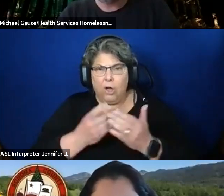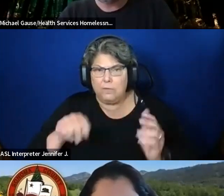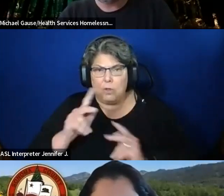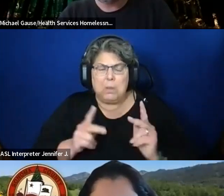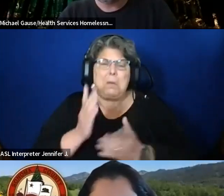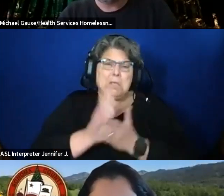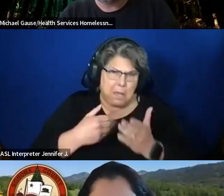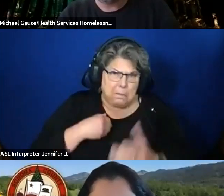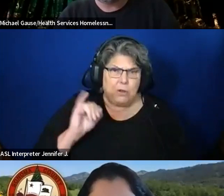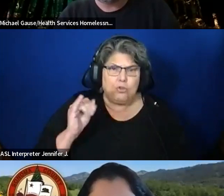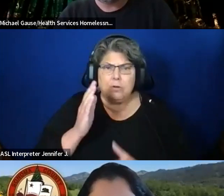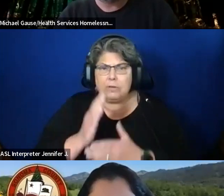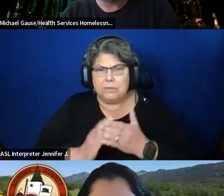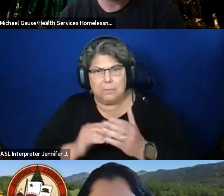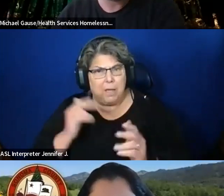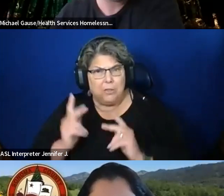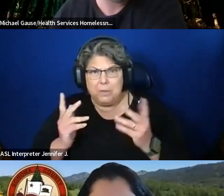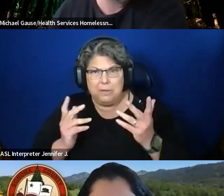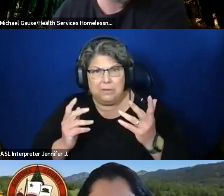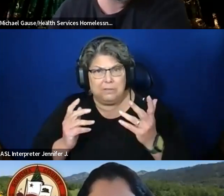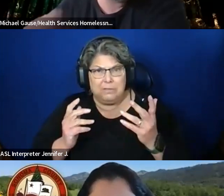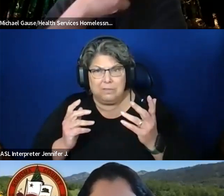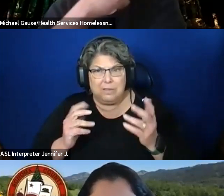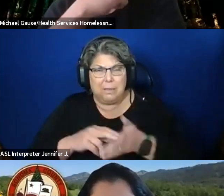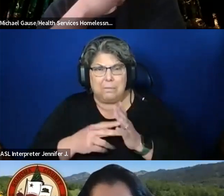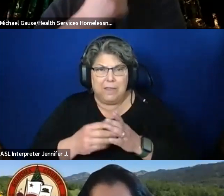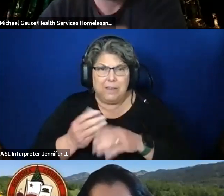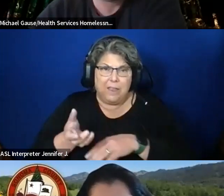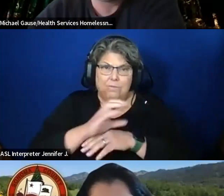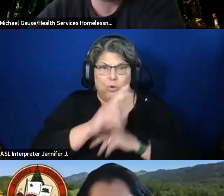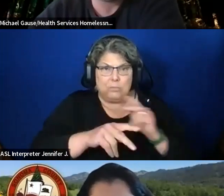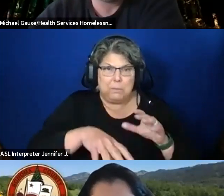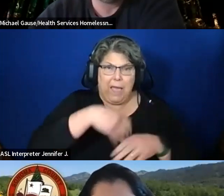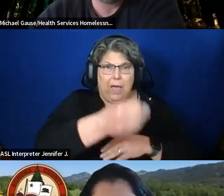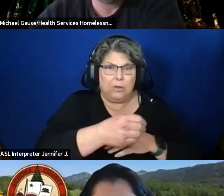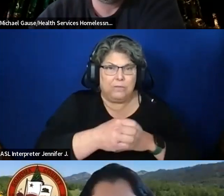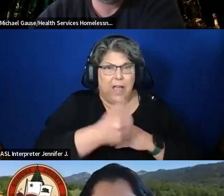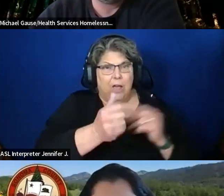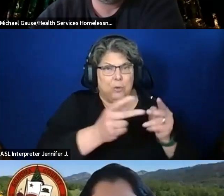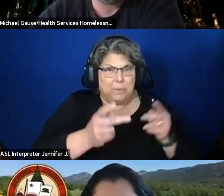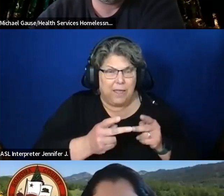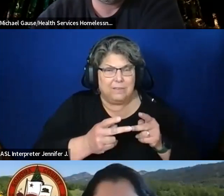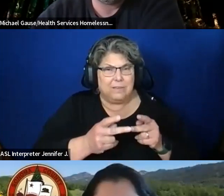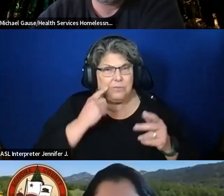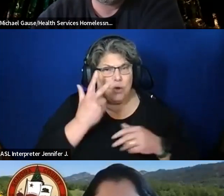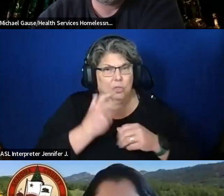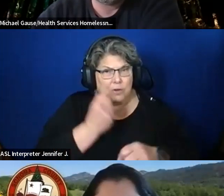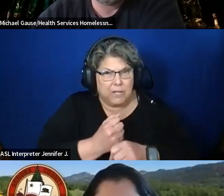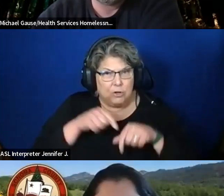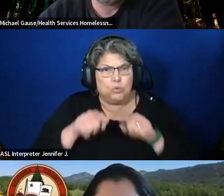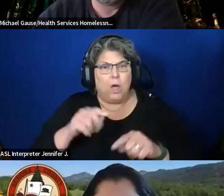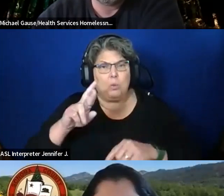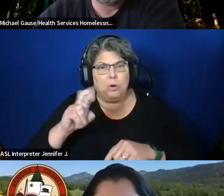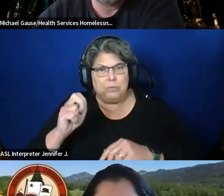with insurance, some others, or of means, also pushed other people out of those places for 3 years in a rebuild process. We had